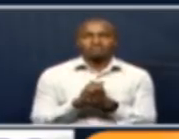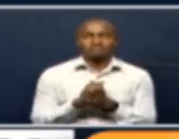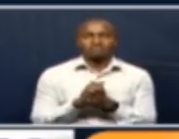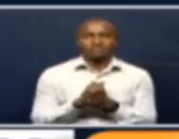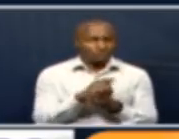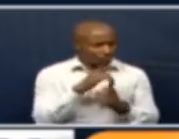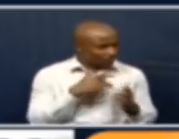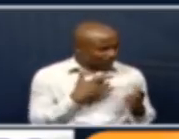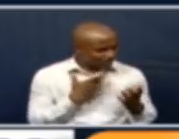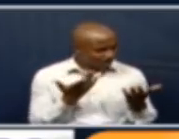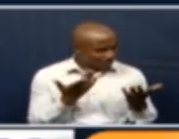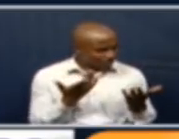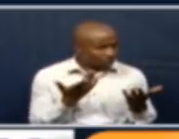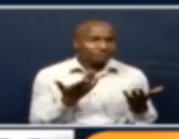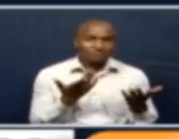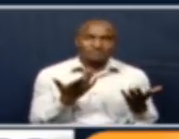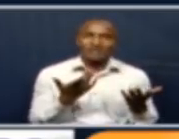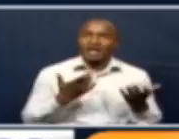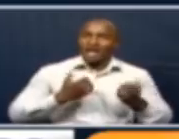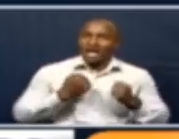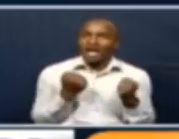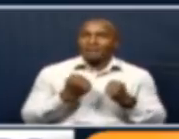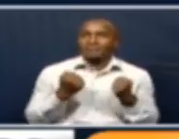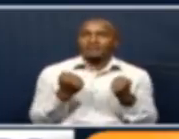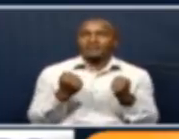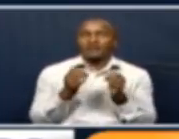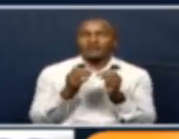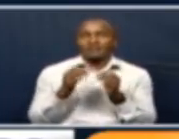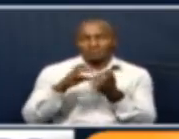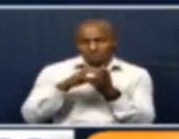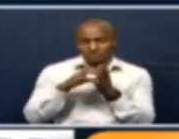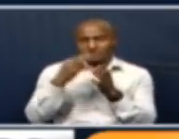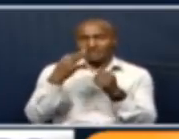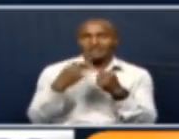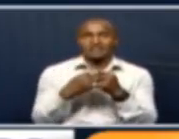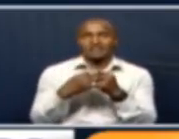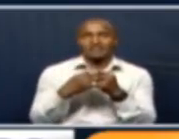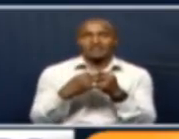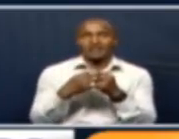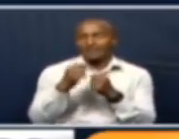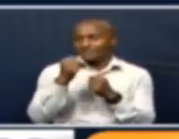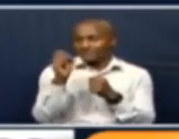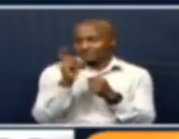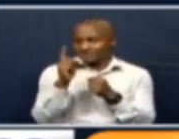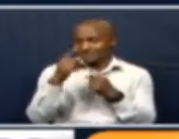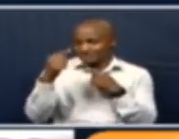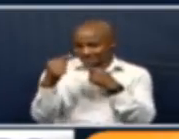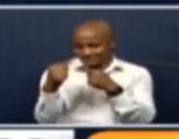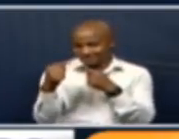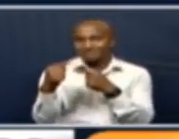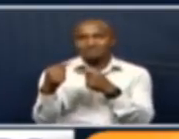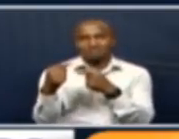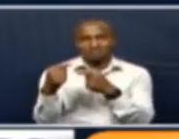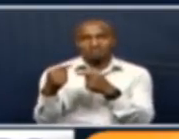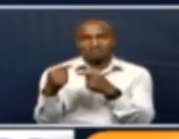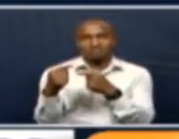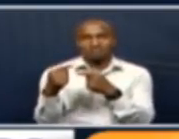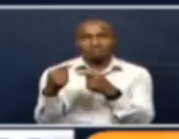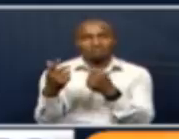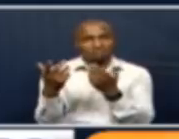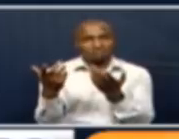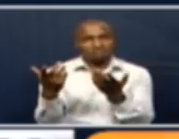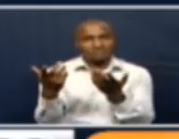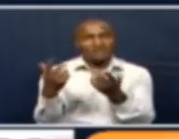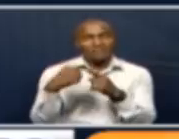your performance today? I'm really happy with the 38th position, and I mean 5 seconds, what's this? And yeah, for